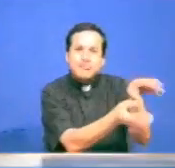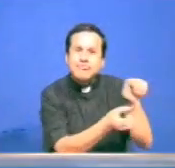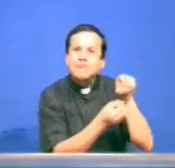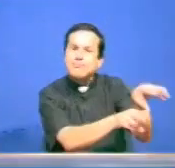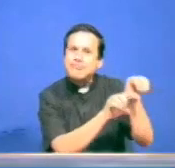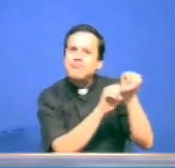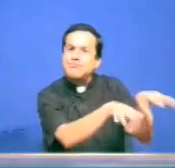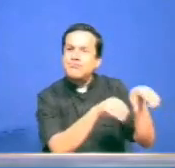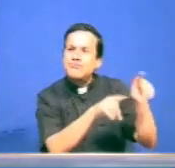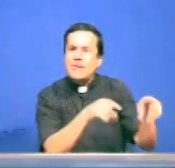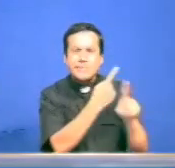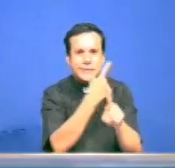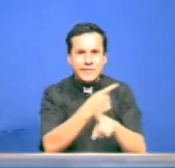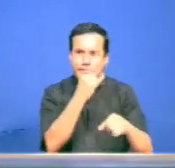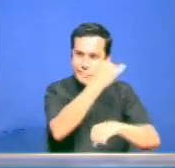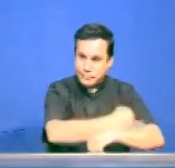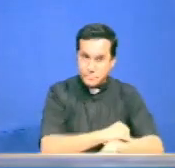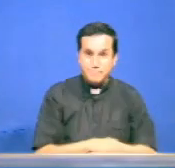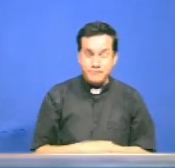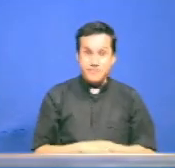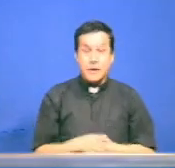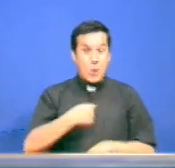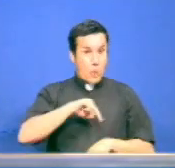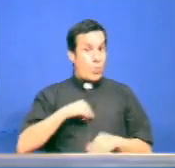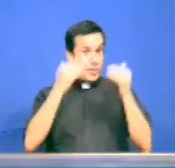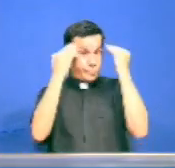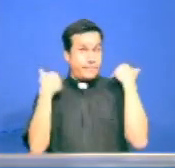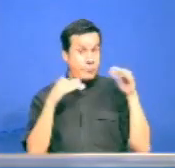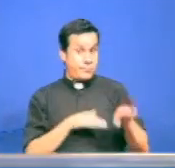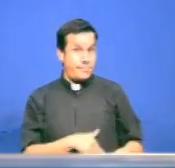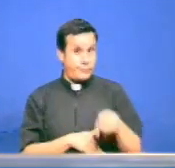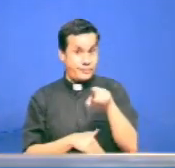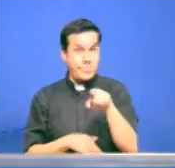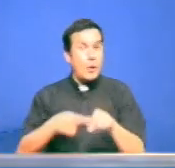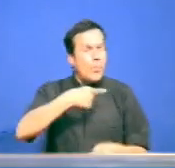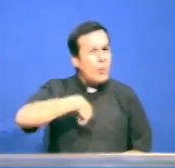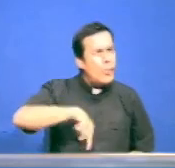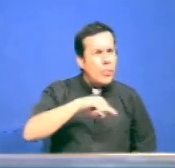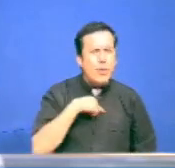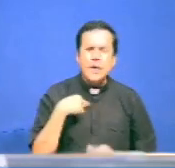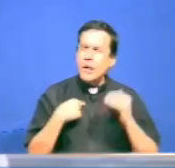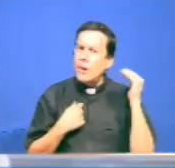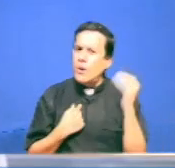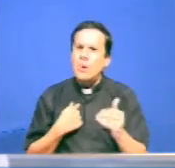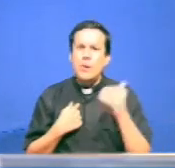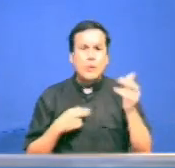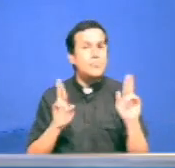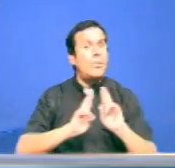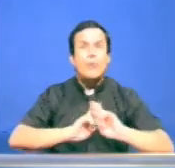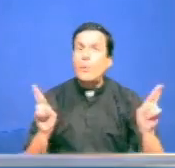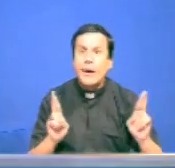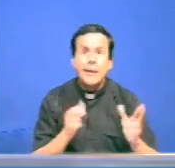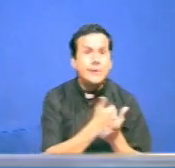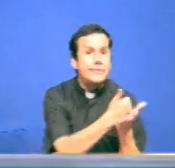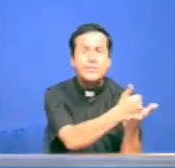those organizations. As religious people, we are always, always ready to help